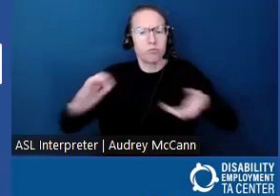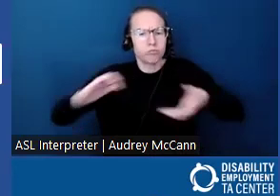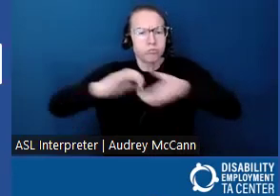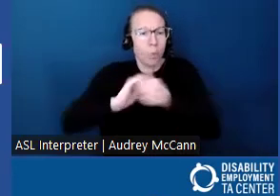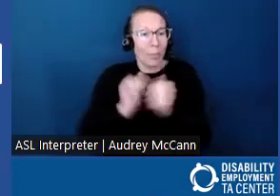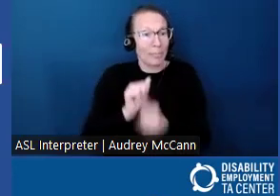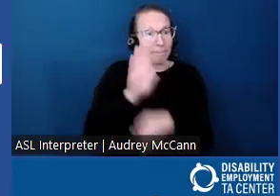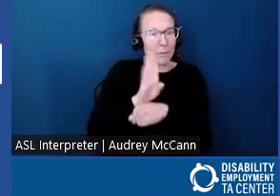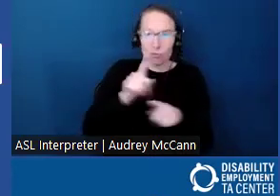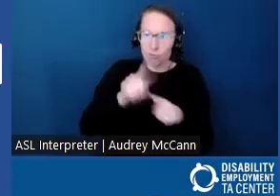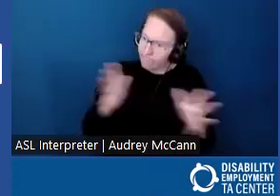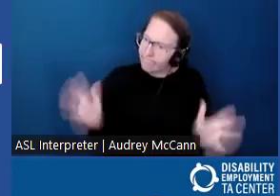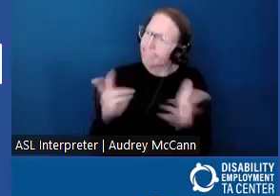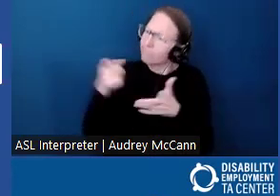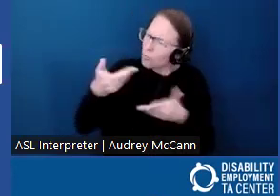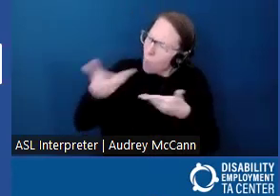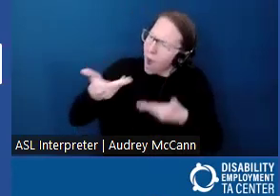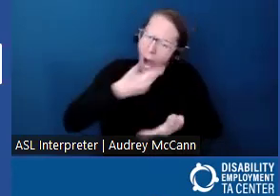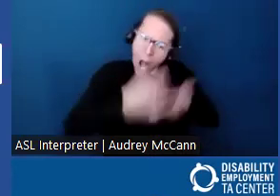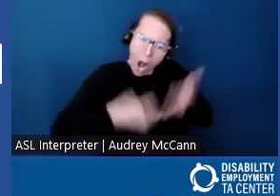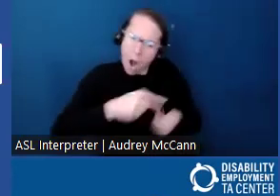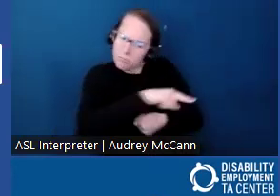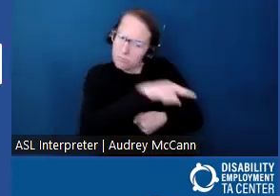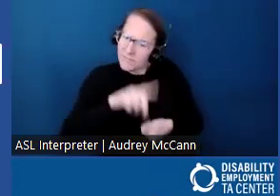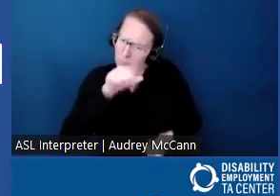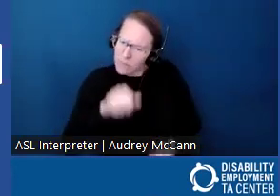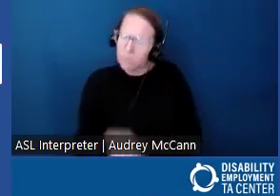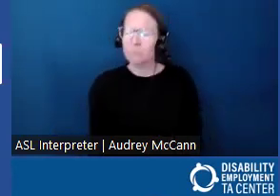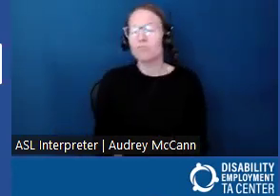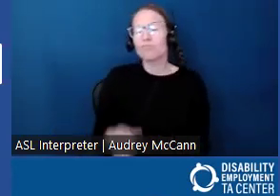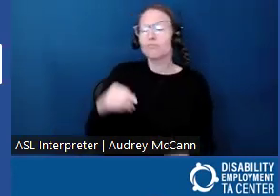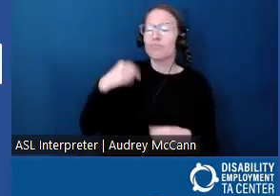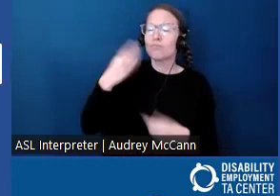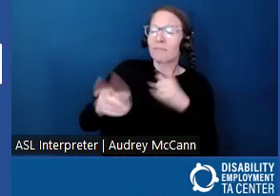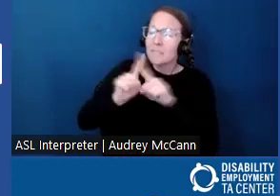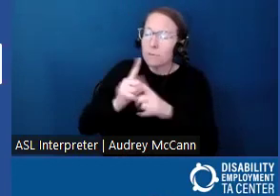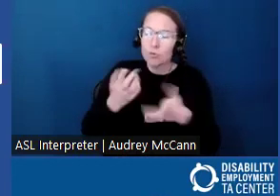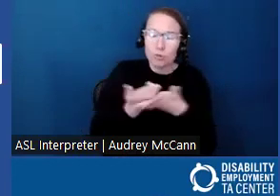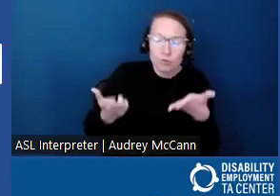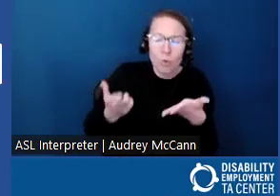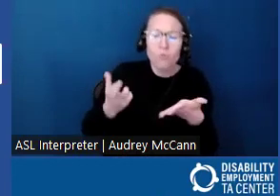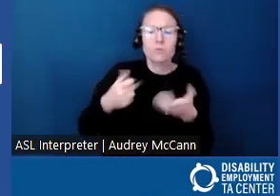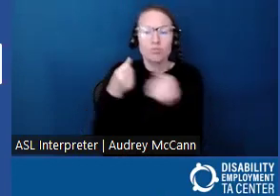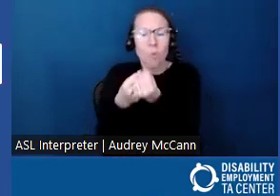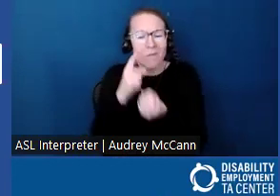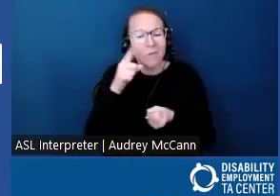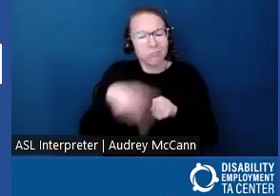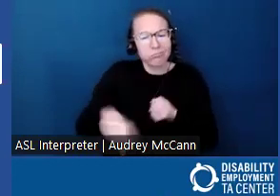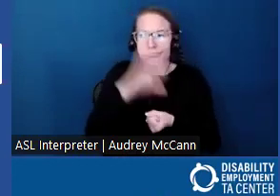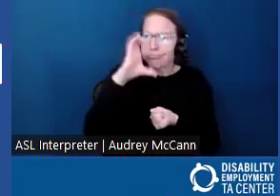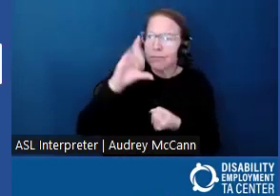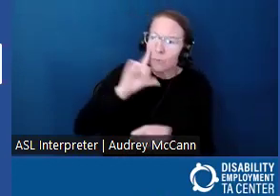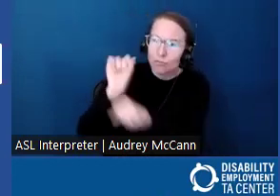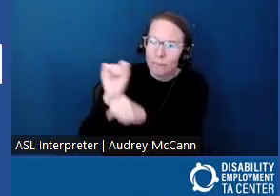of individuals with disabilities, providing resources and support for job seekers and businesses for implementing accommodations